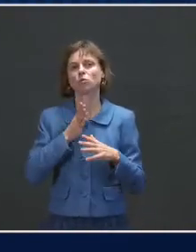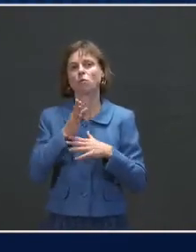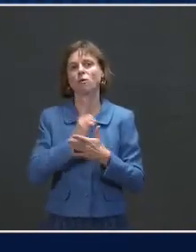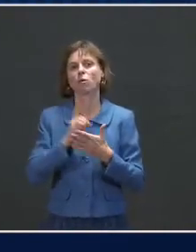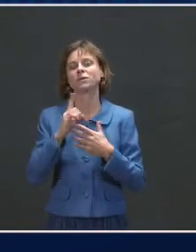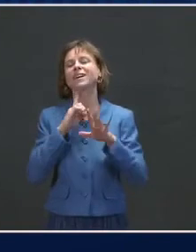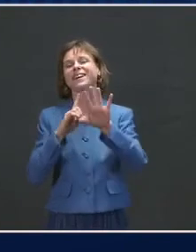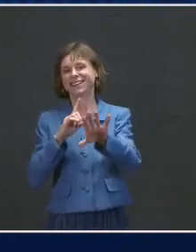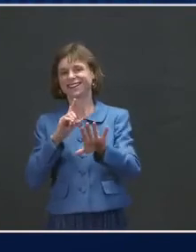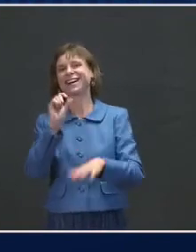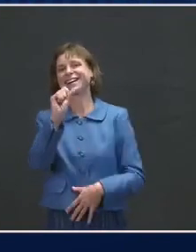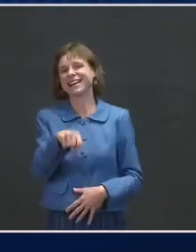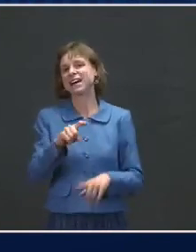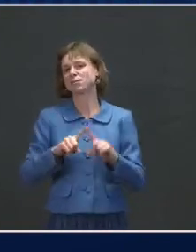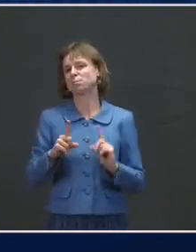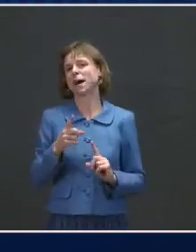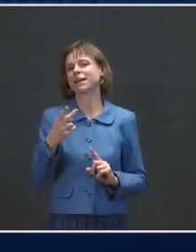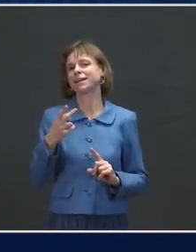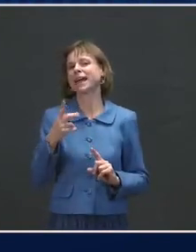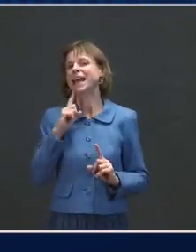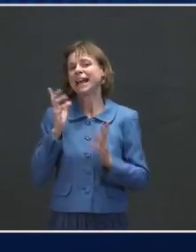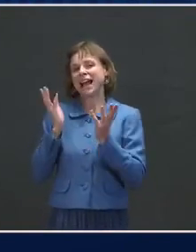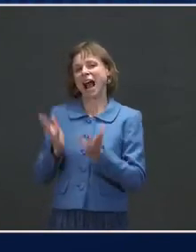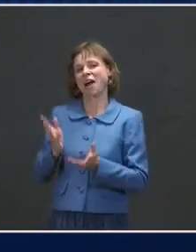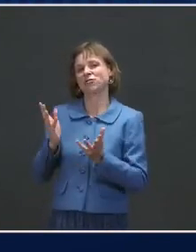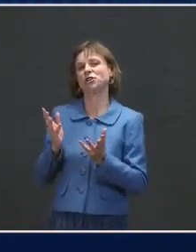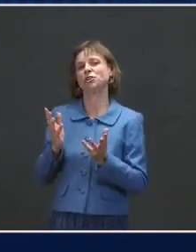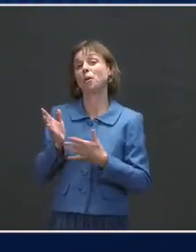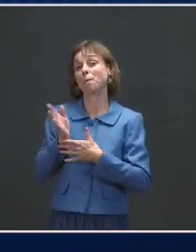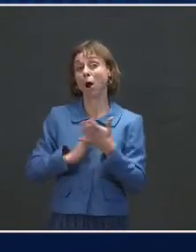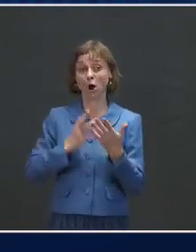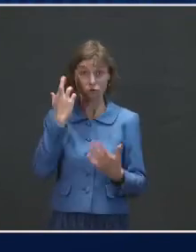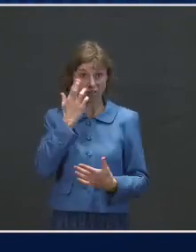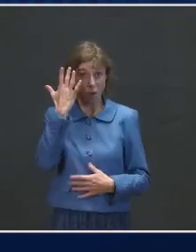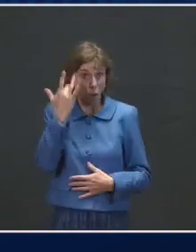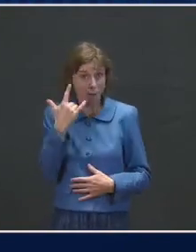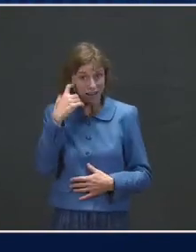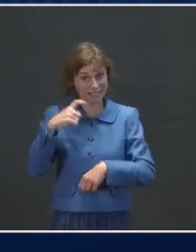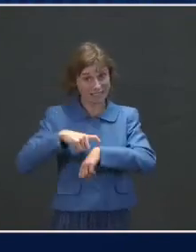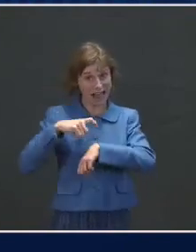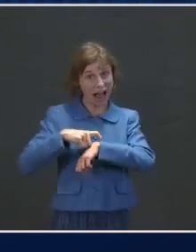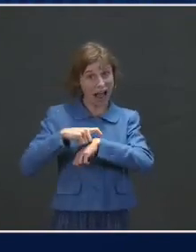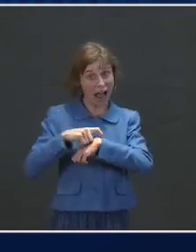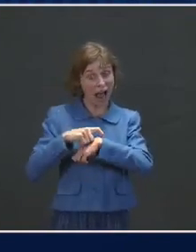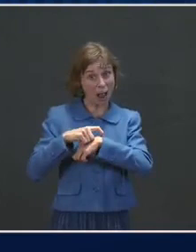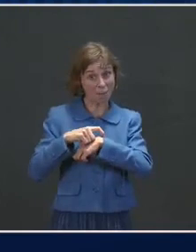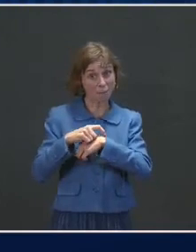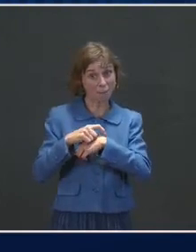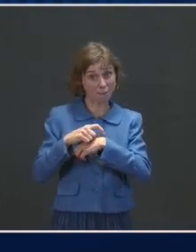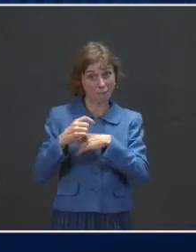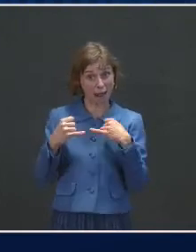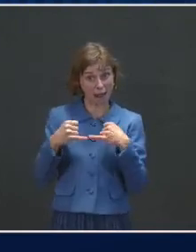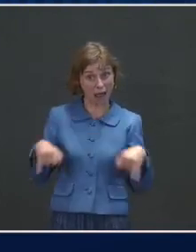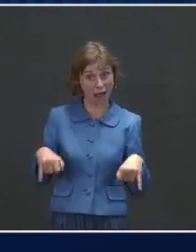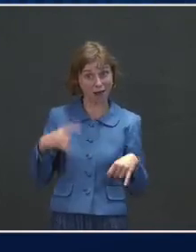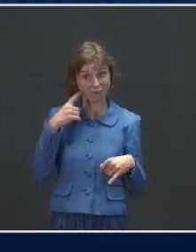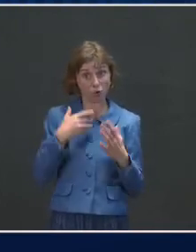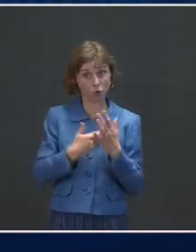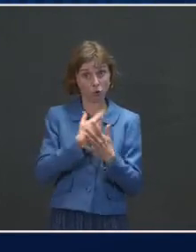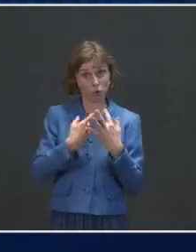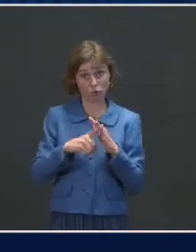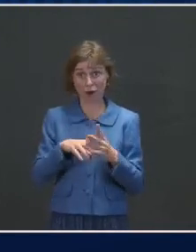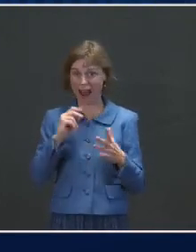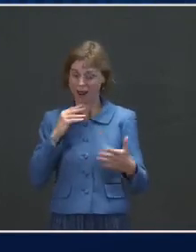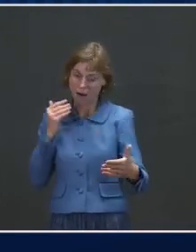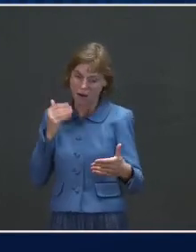So yes, but he had that conversation in part because there was a timeline for New Start and the deadline that was approaching with New Start. And during